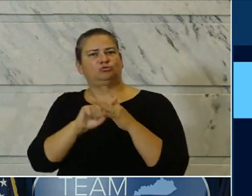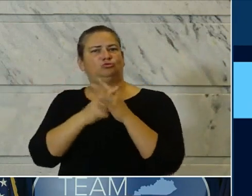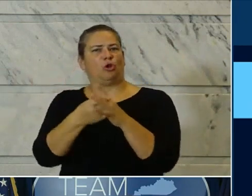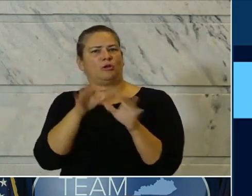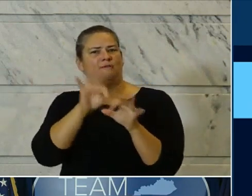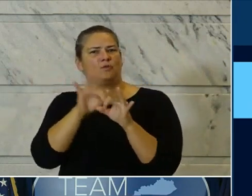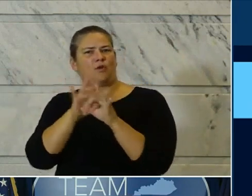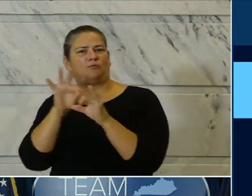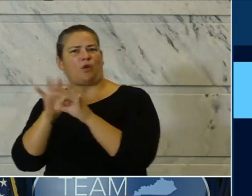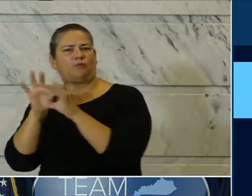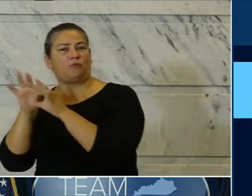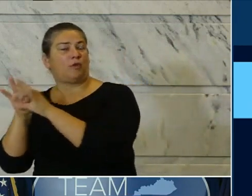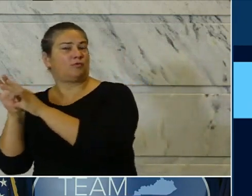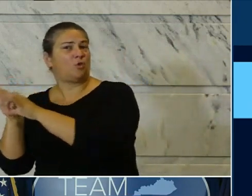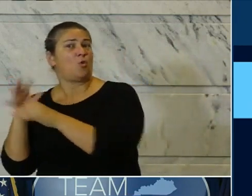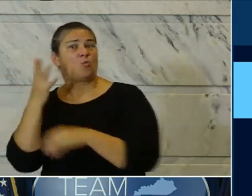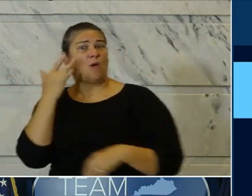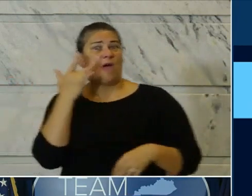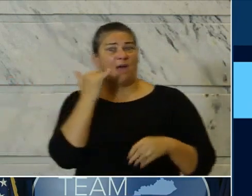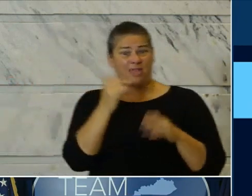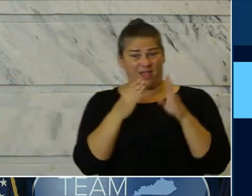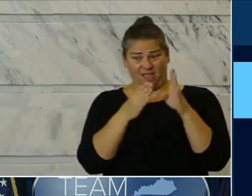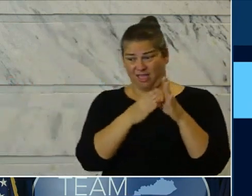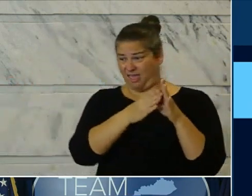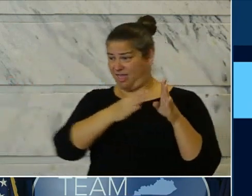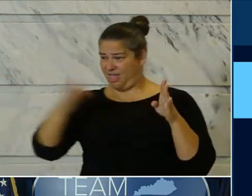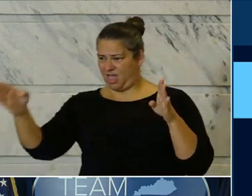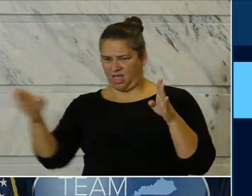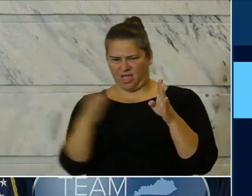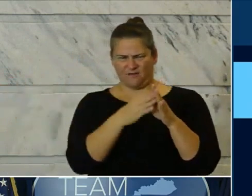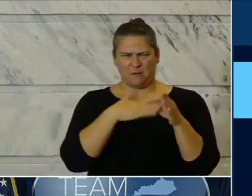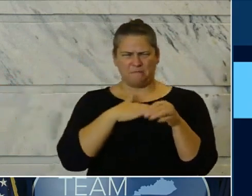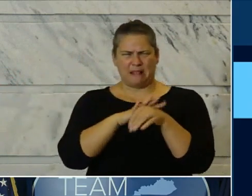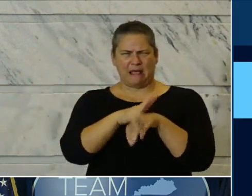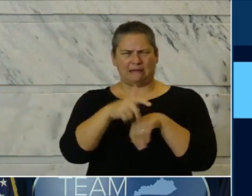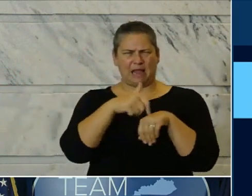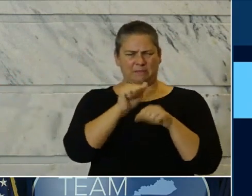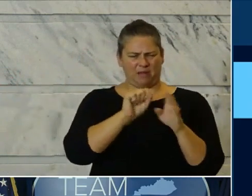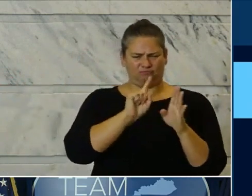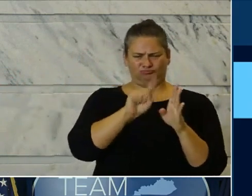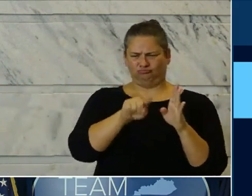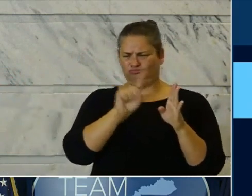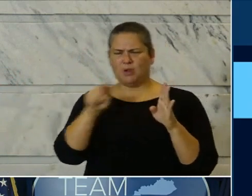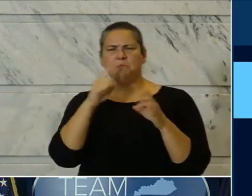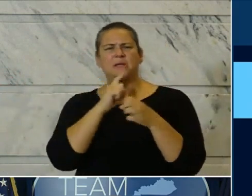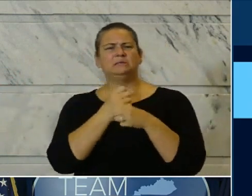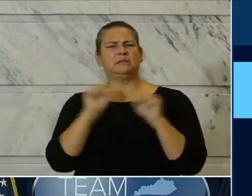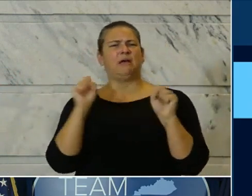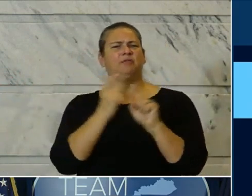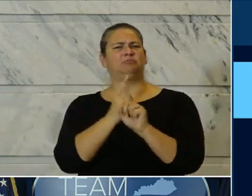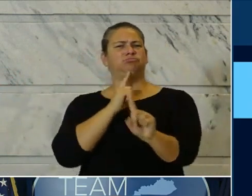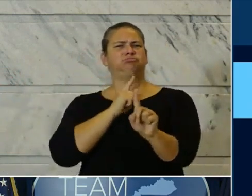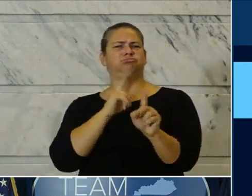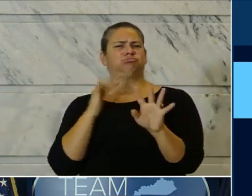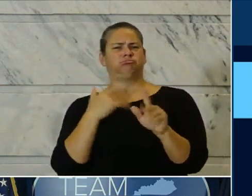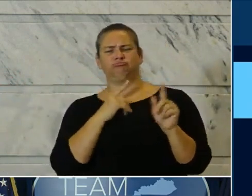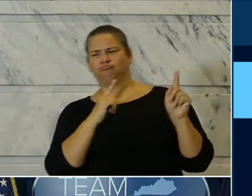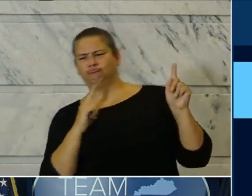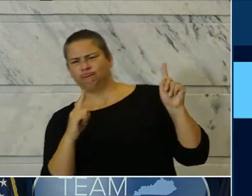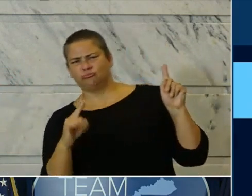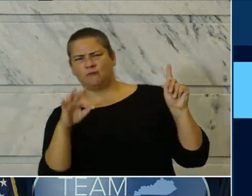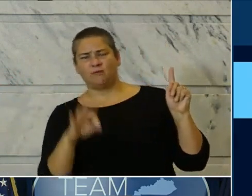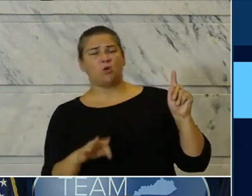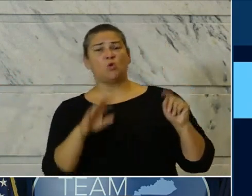is no excuse, folks. Voting is a part of who we are as Americans. It is your duty, if you have the ability to